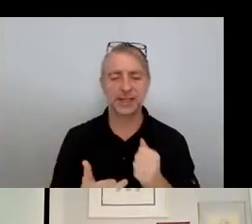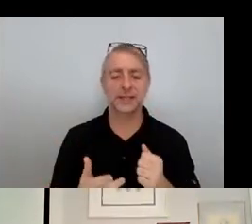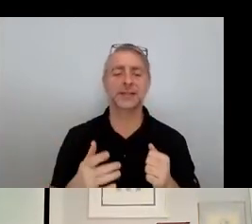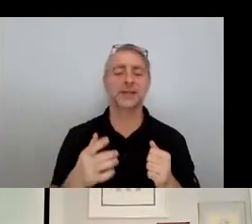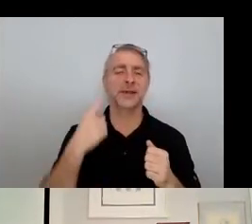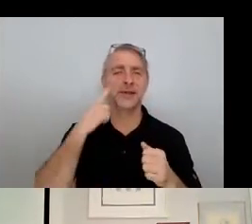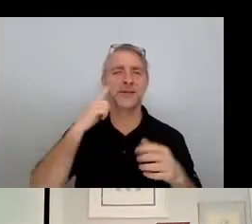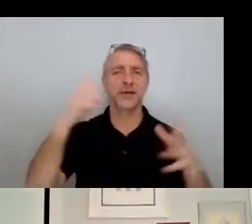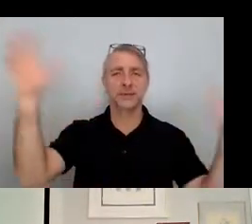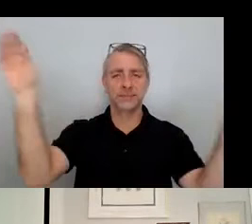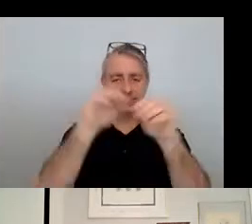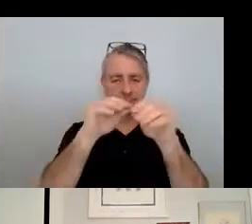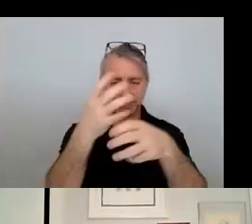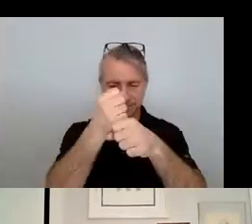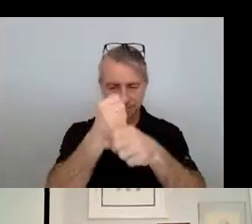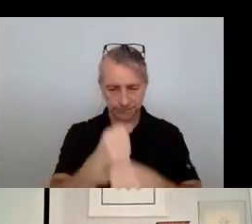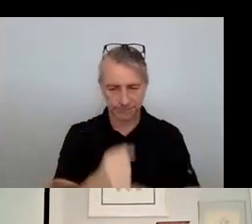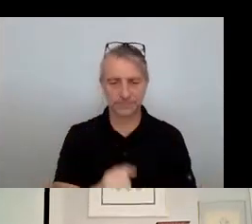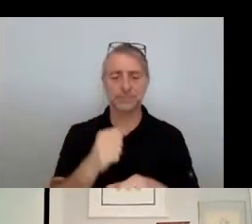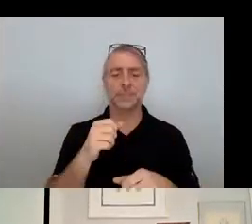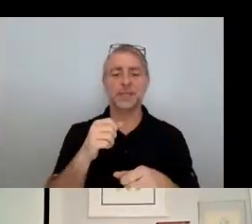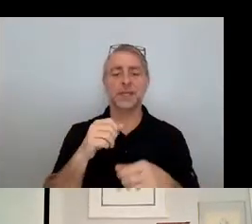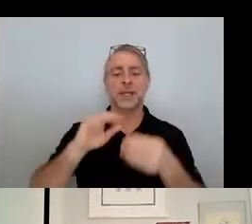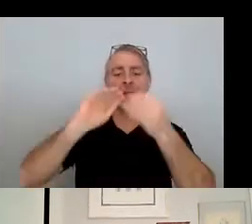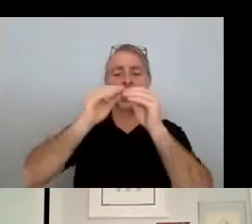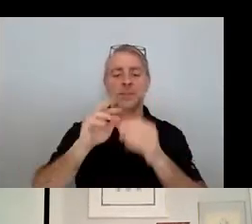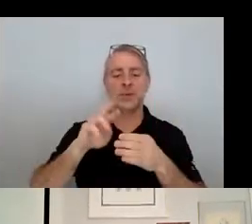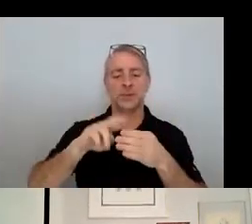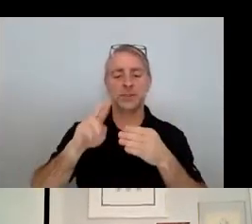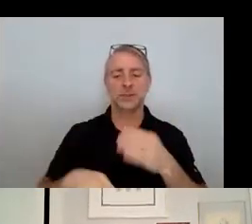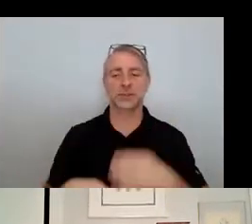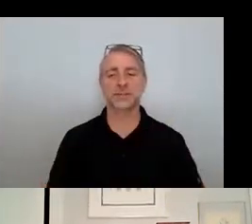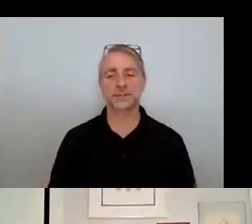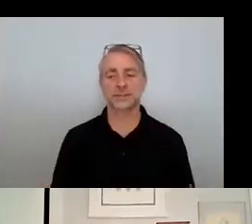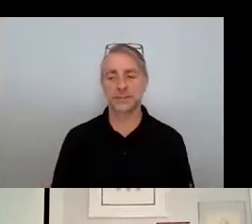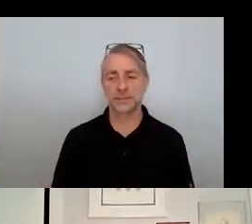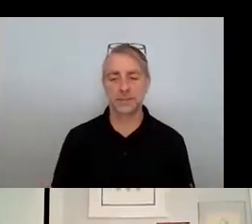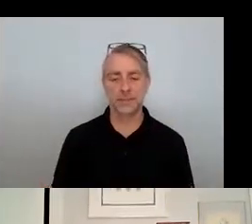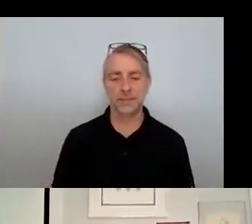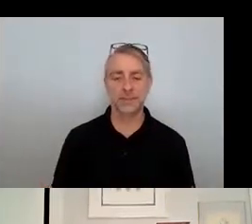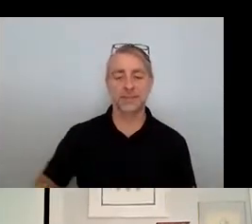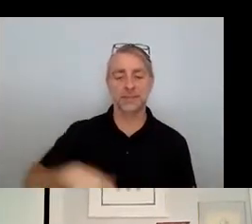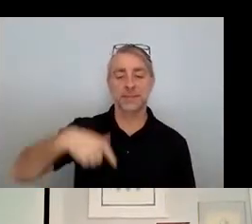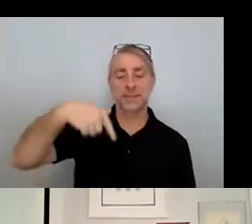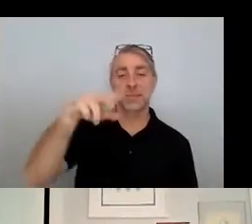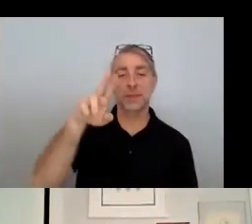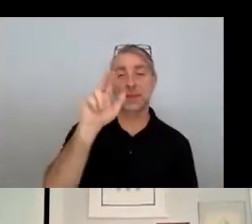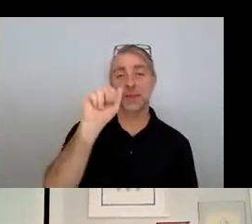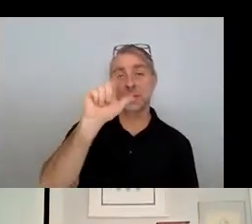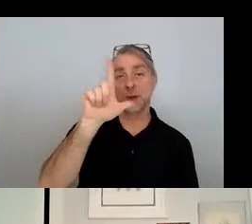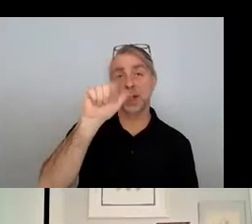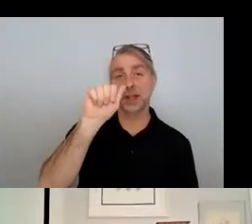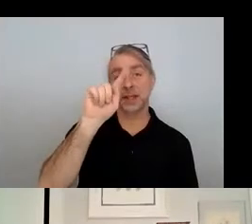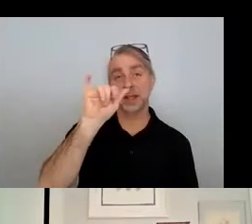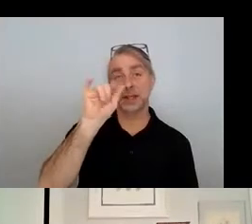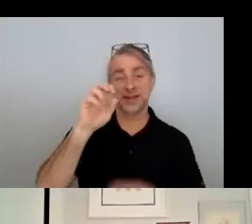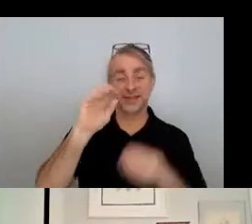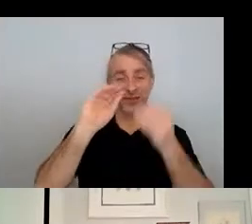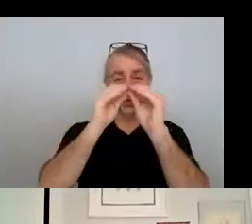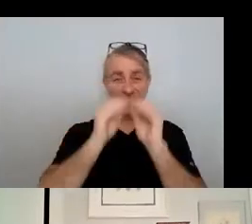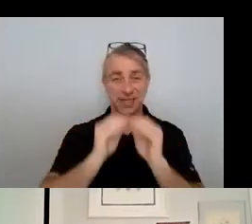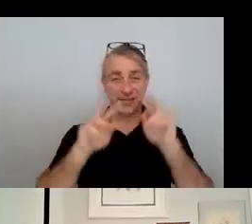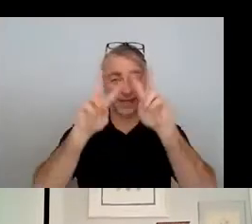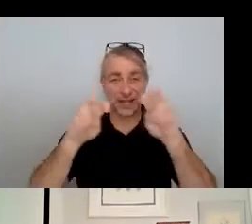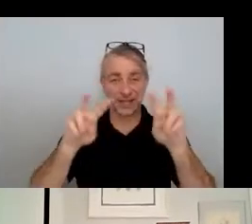data. And qualitative synthesis is an active area of its own. And in fact, there